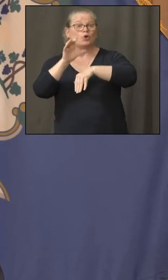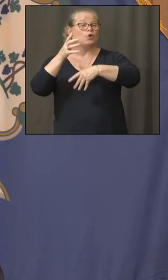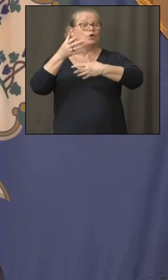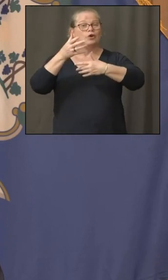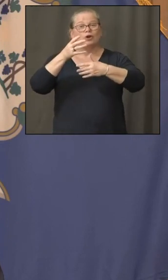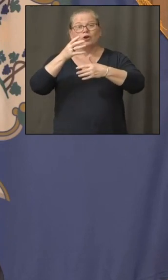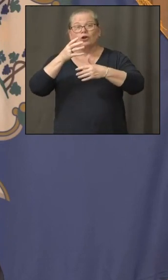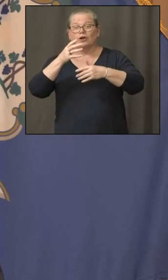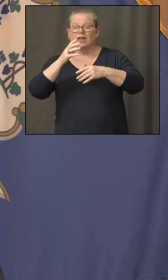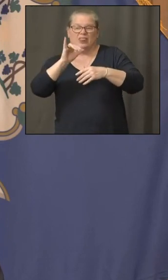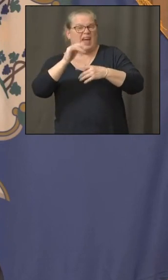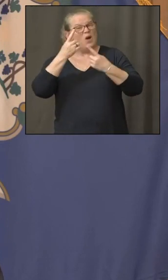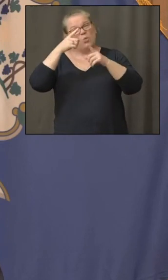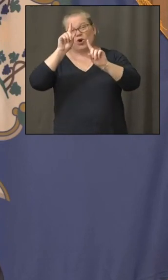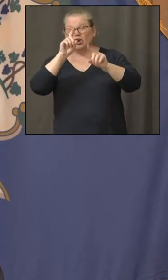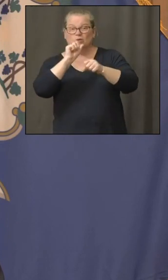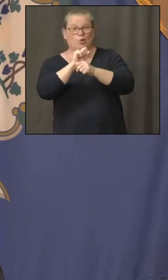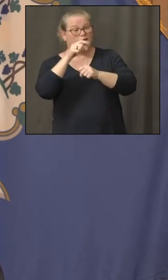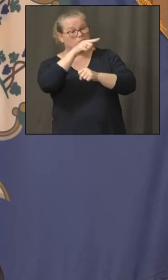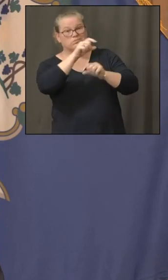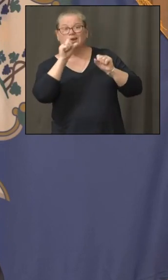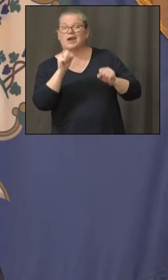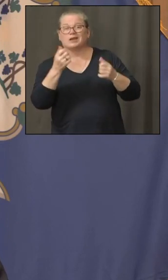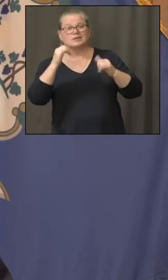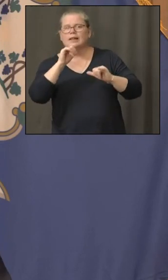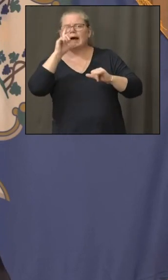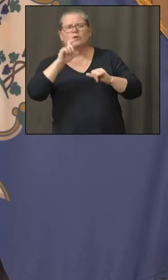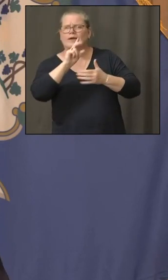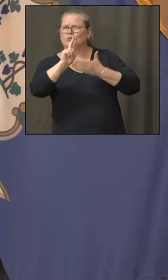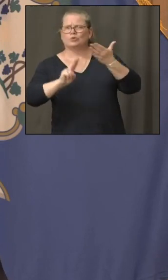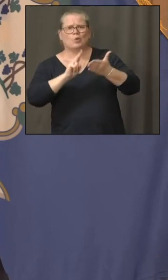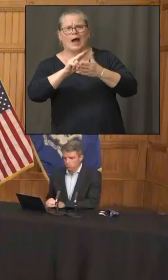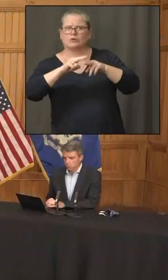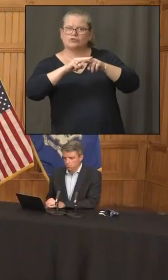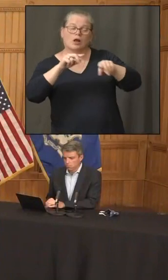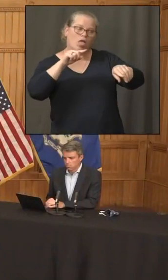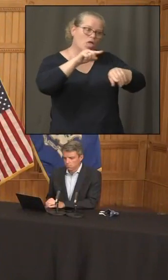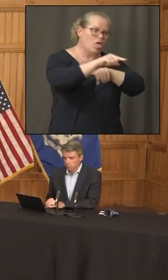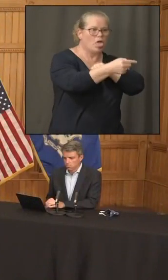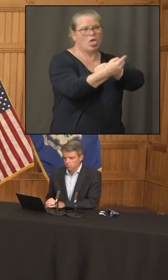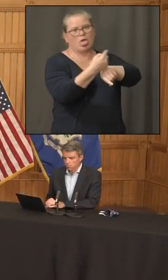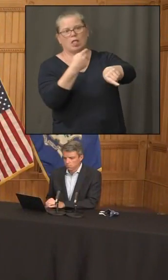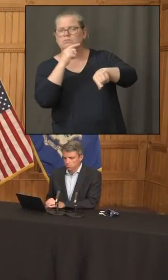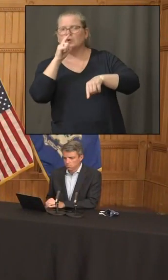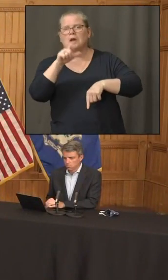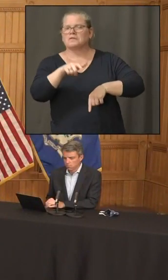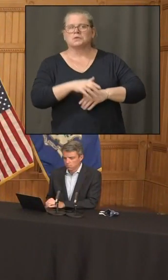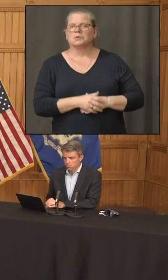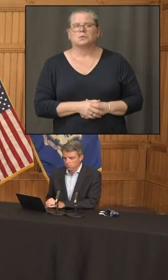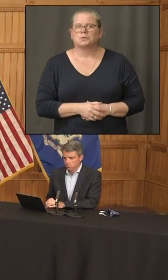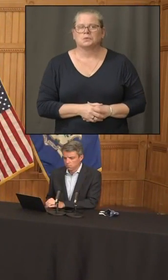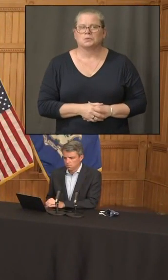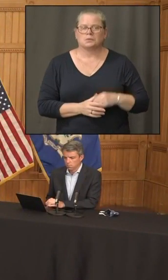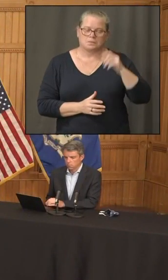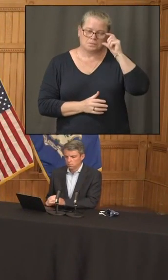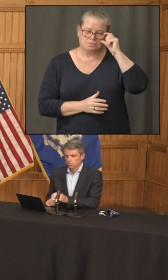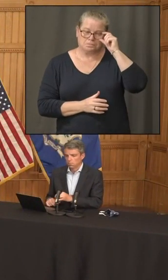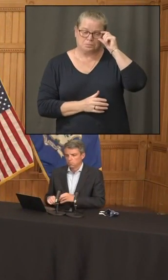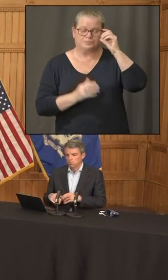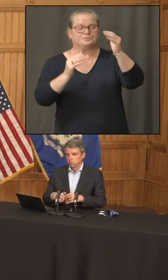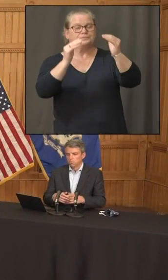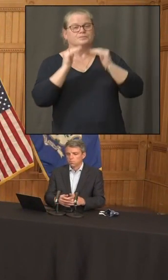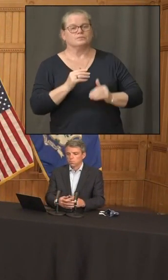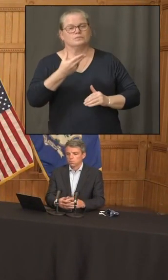hours a day getting to and from. Thank you. Hearst, Connecticut Media.